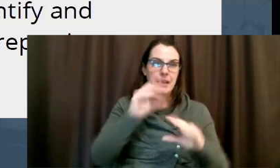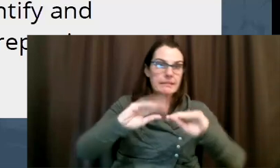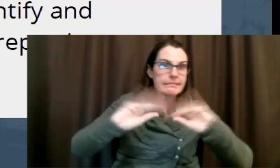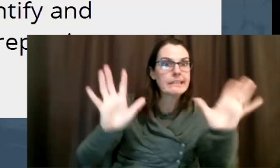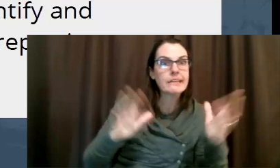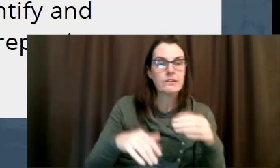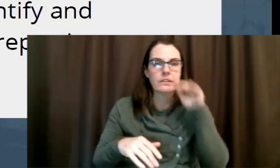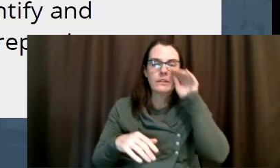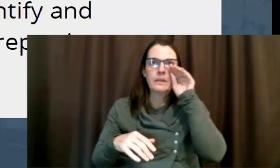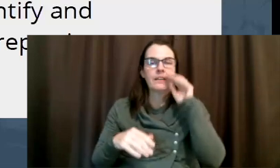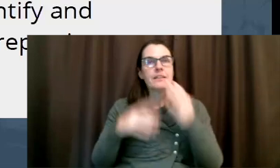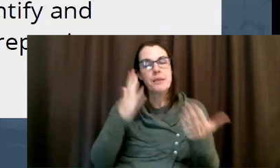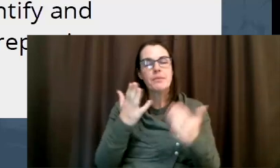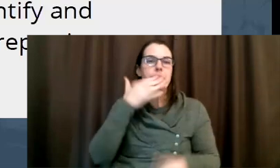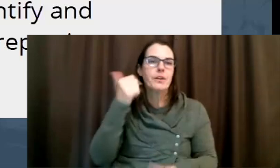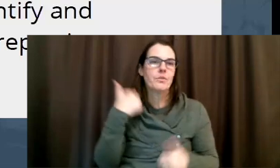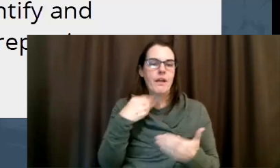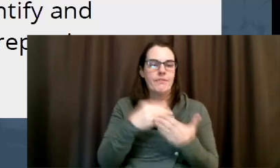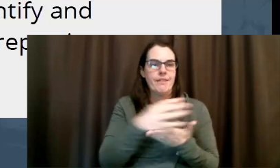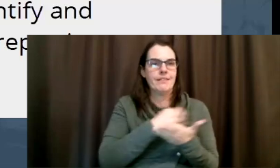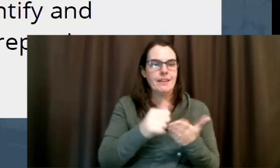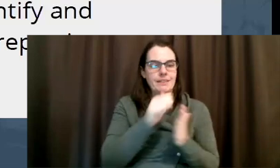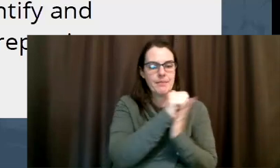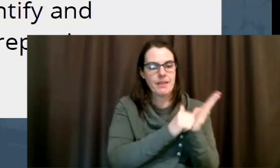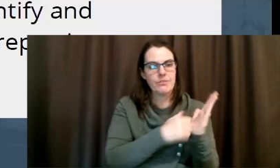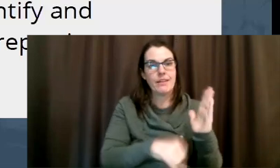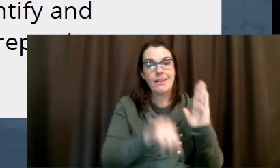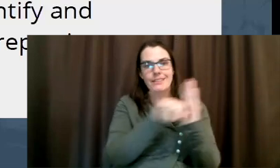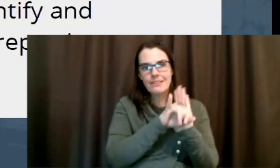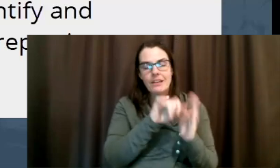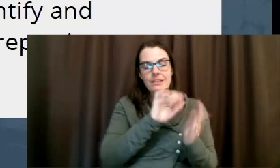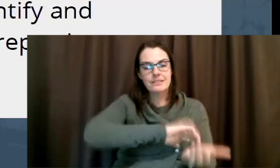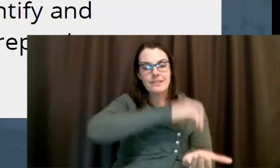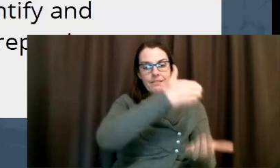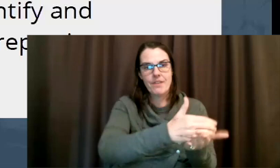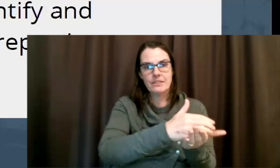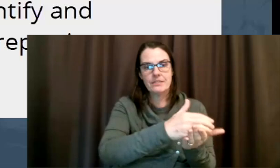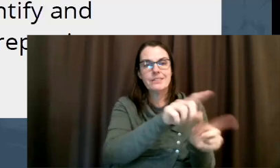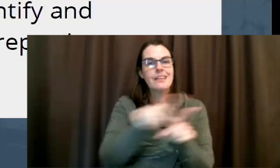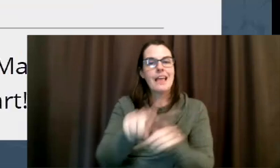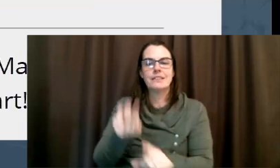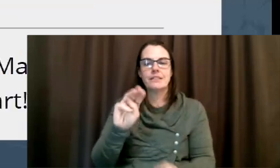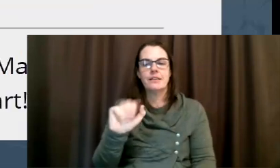an income account that identifies funds as match funding.